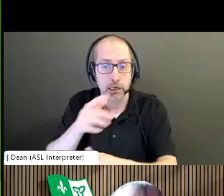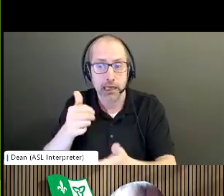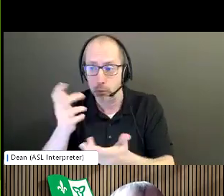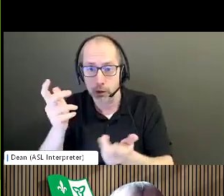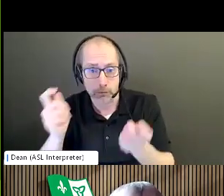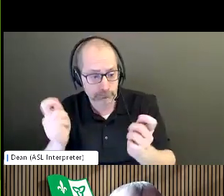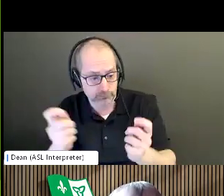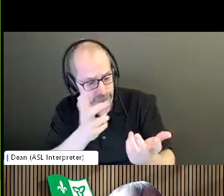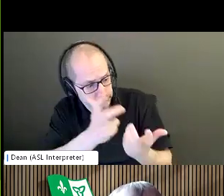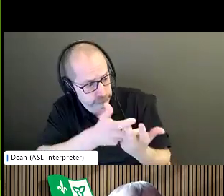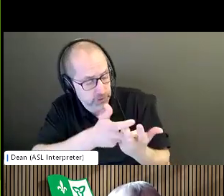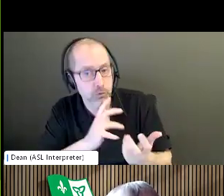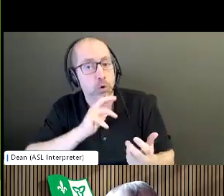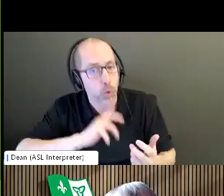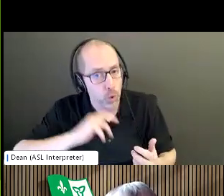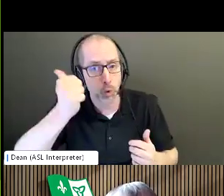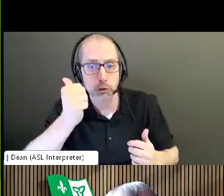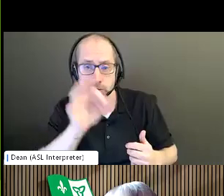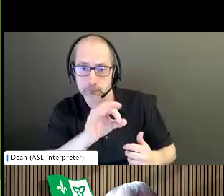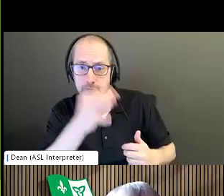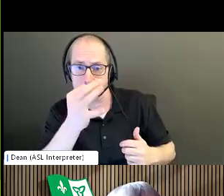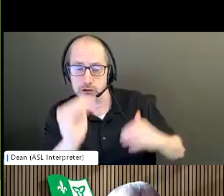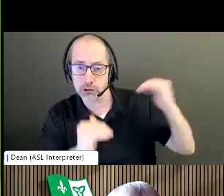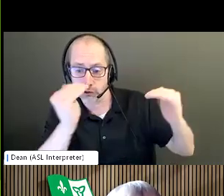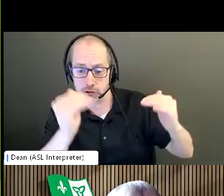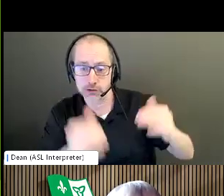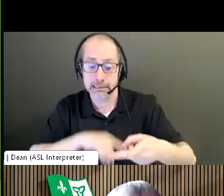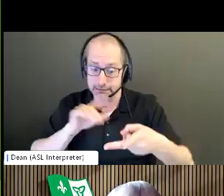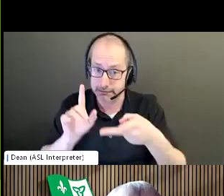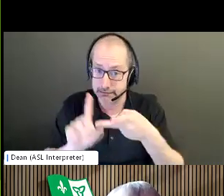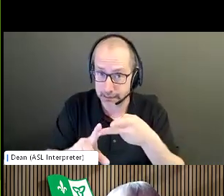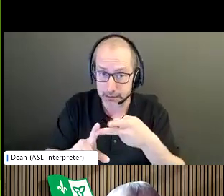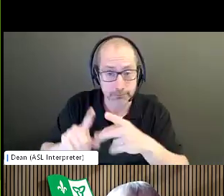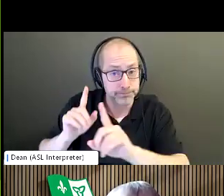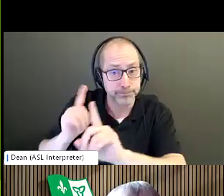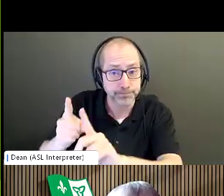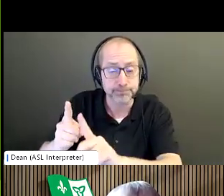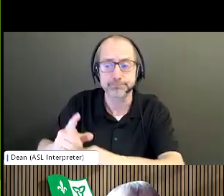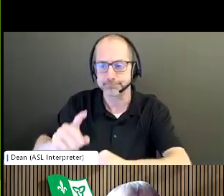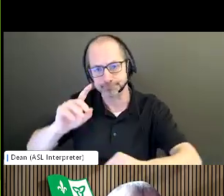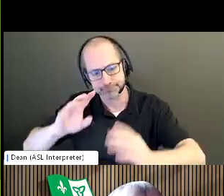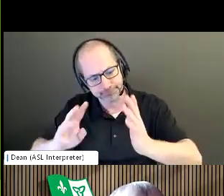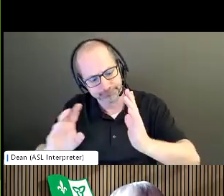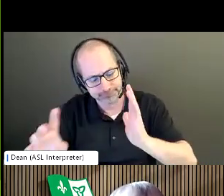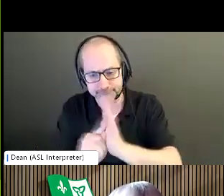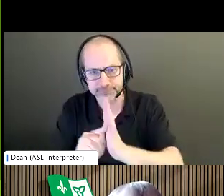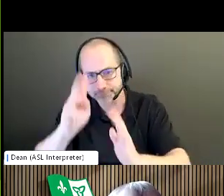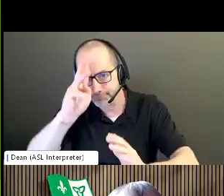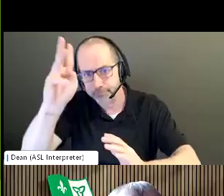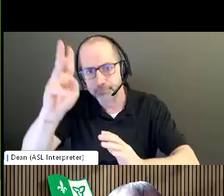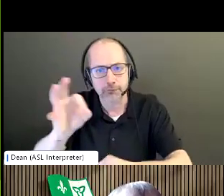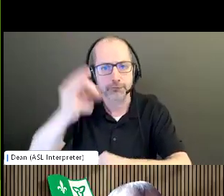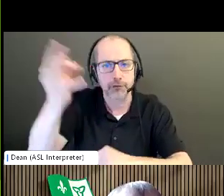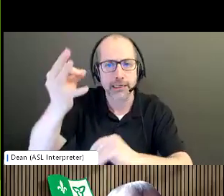older Francophone adults. And number two, the creation of French language referral